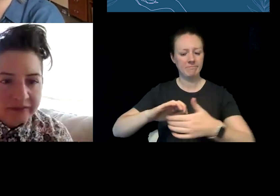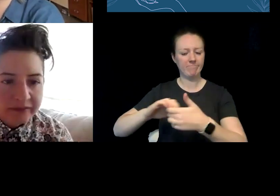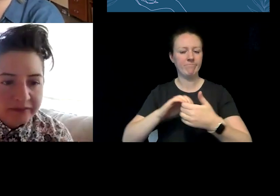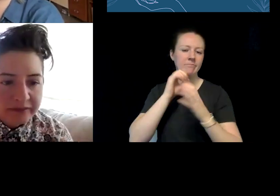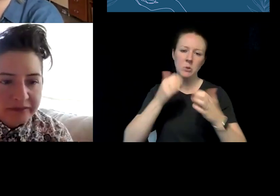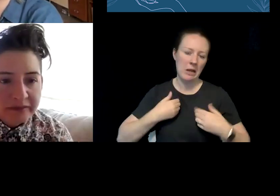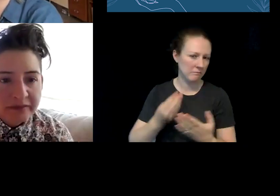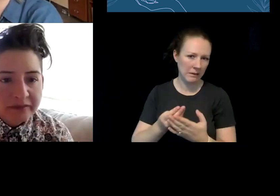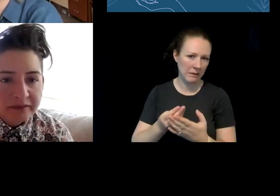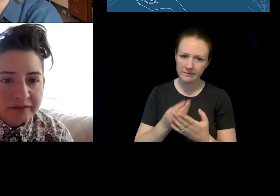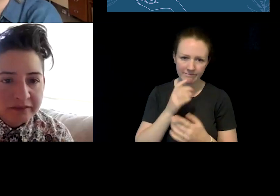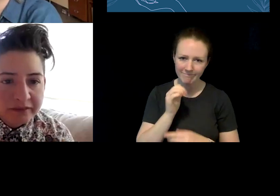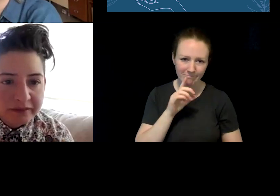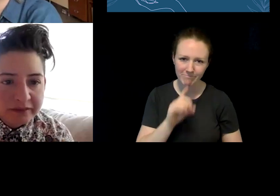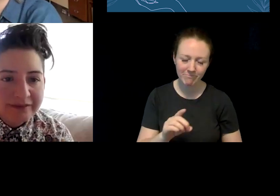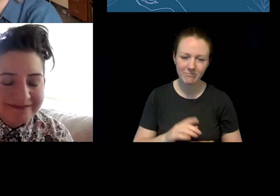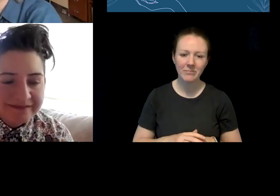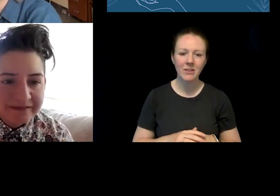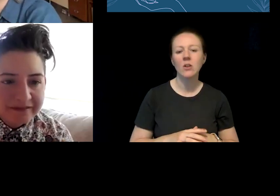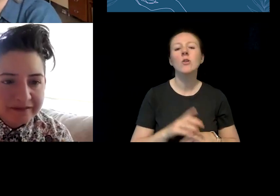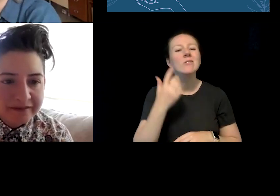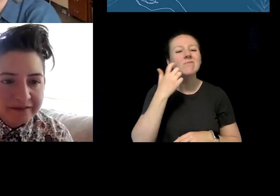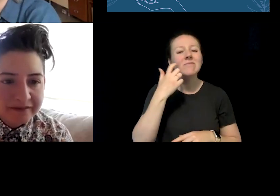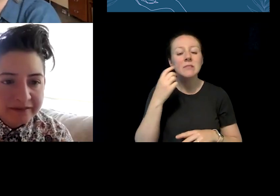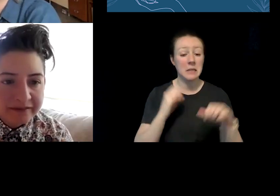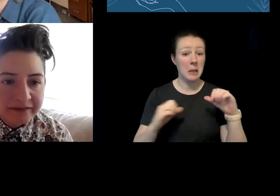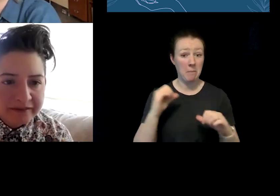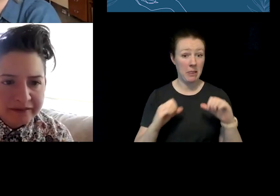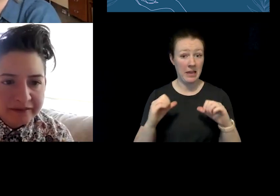a play reading series that we produced at Real Wheels.